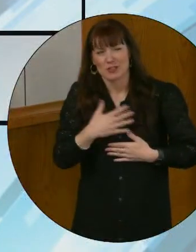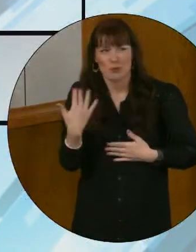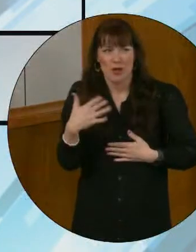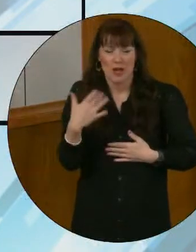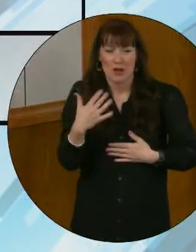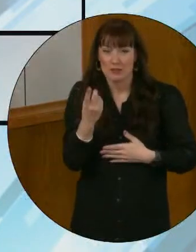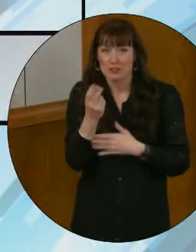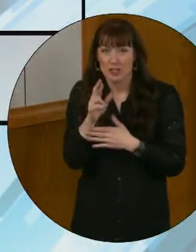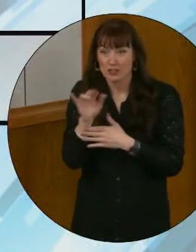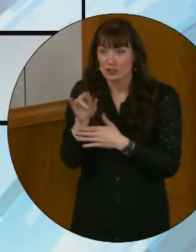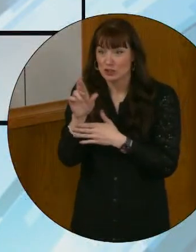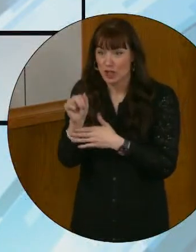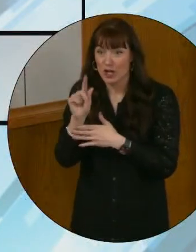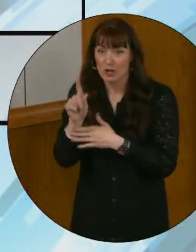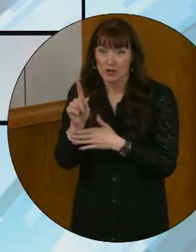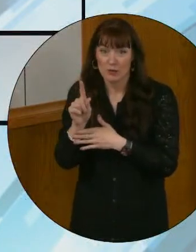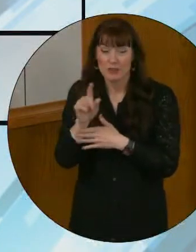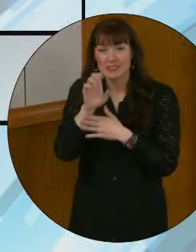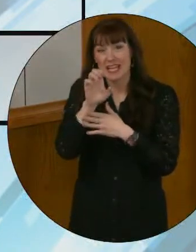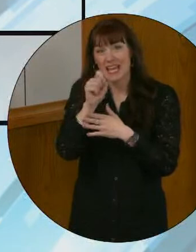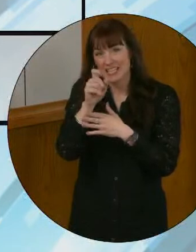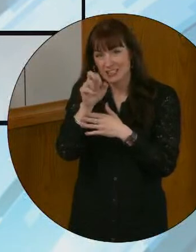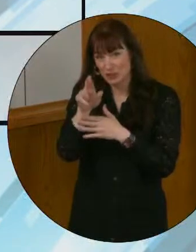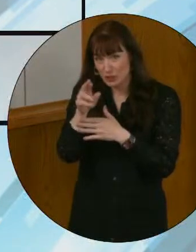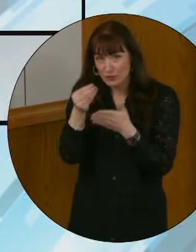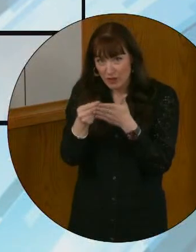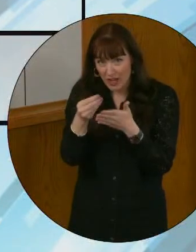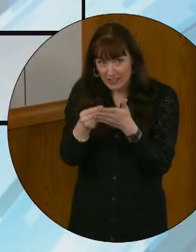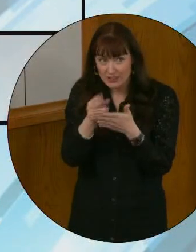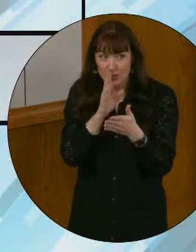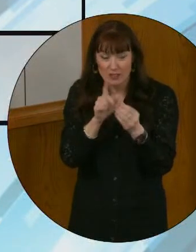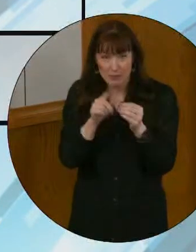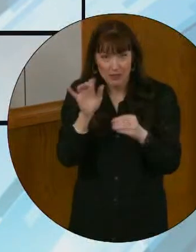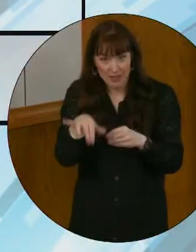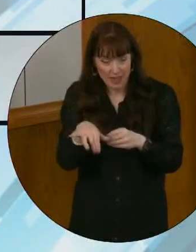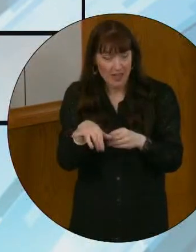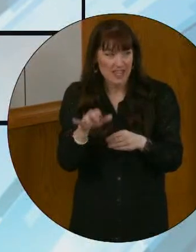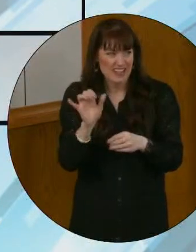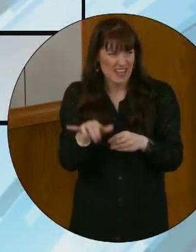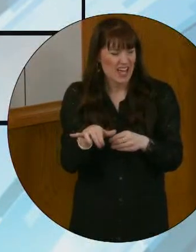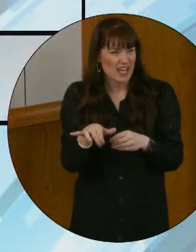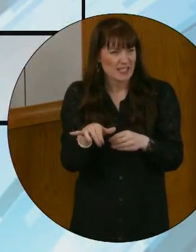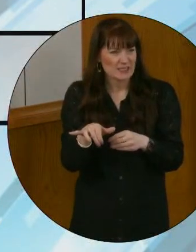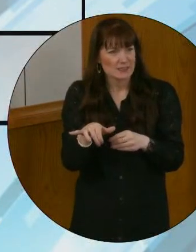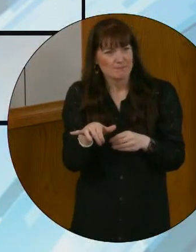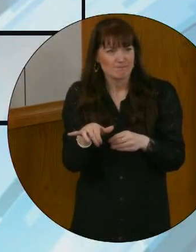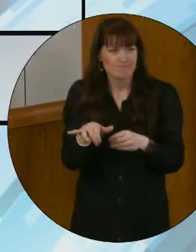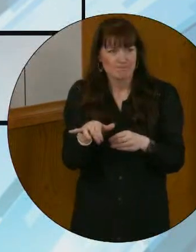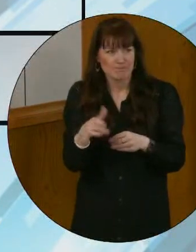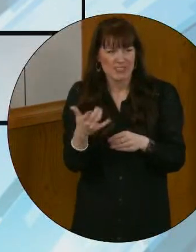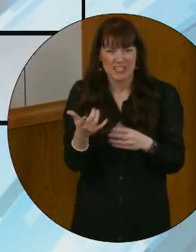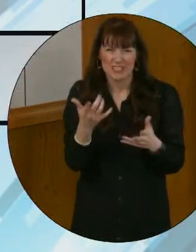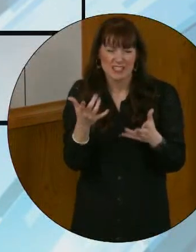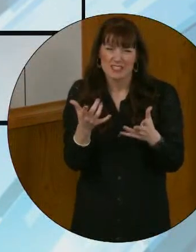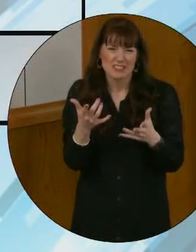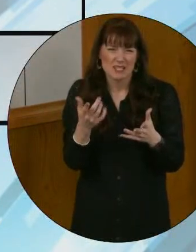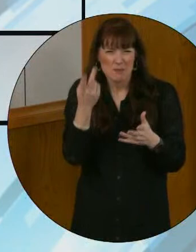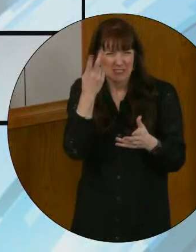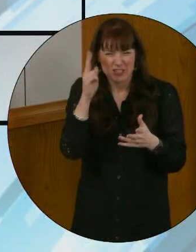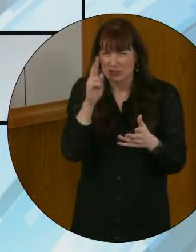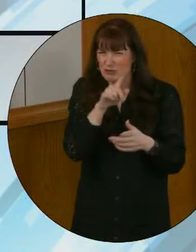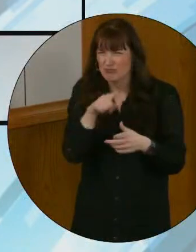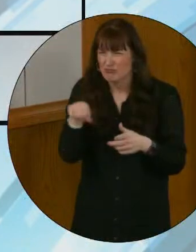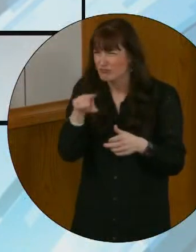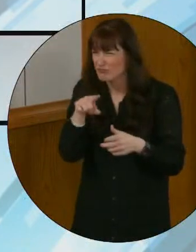Dr. Jara went through the ESSER funds, because that seems to be a misnomer to our community,